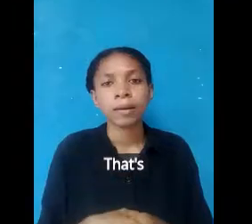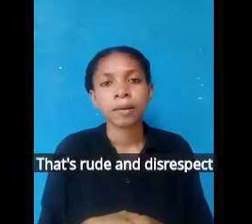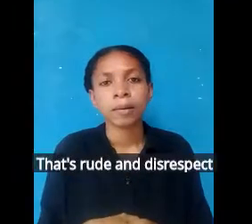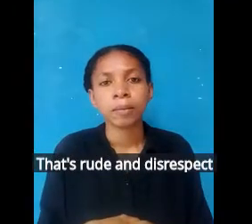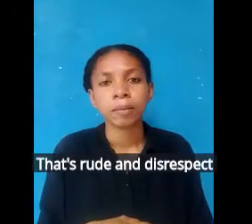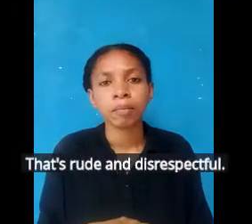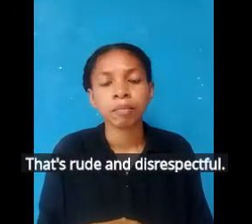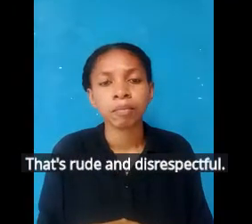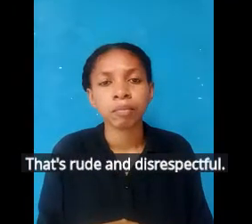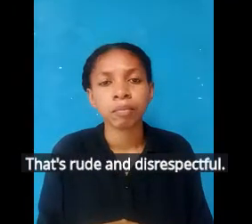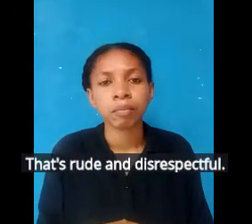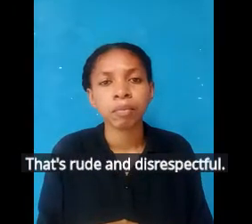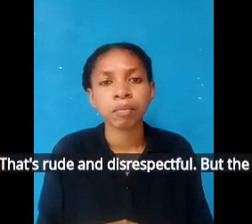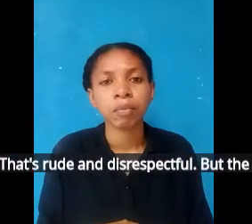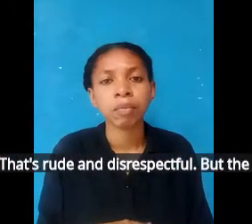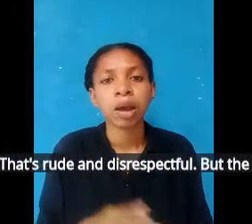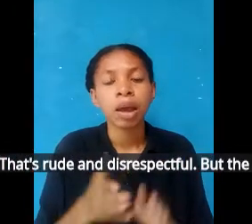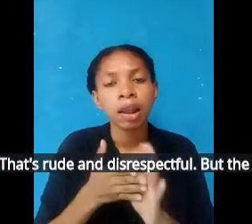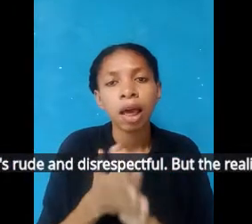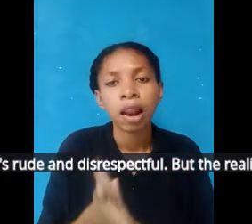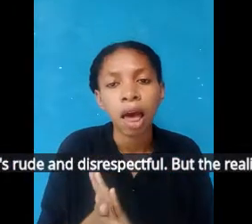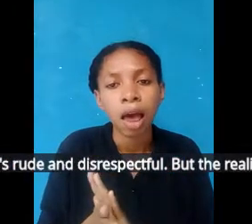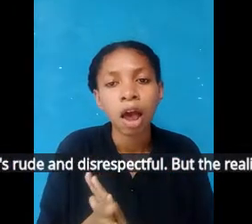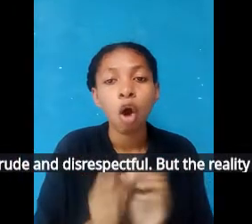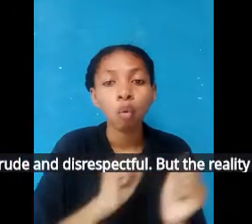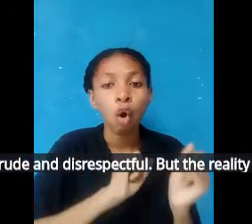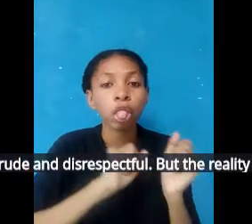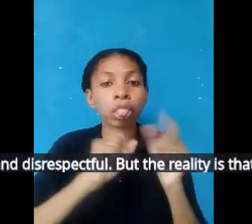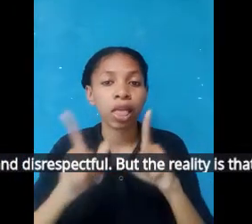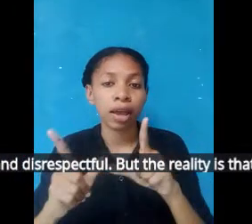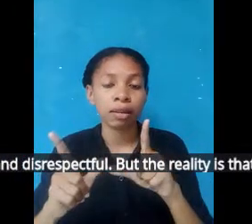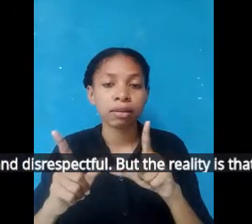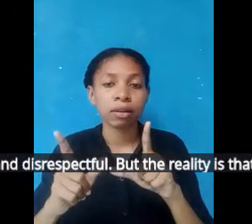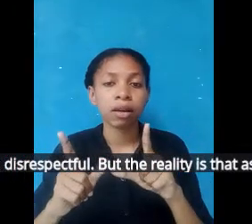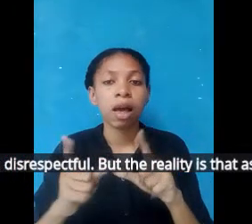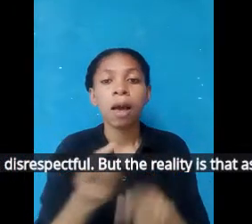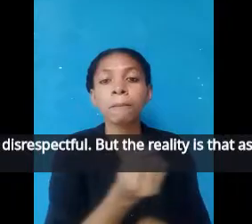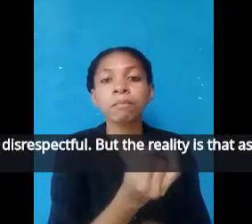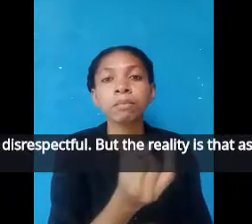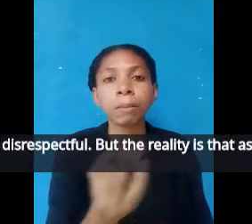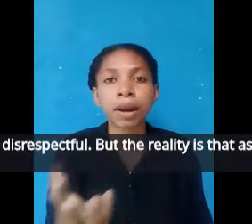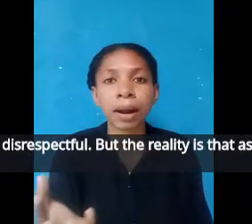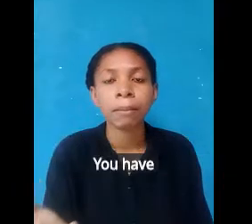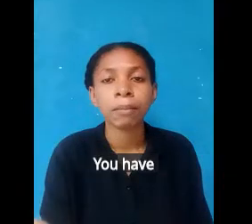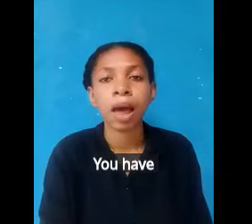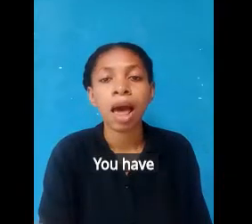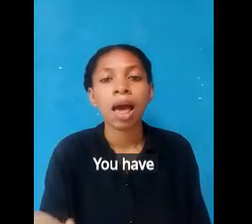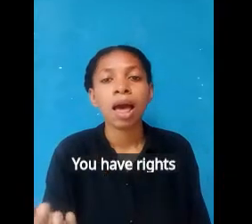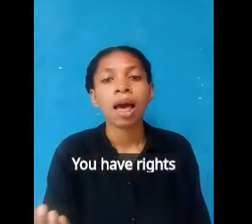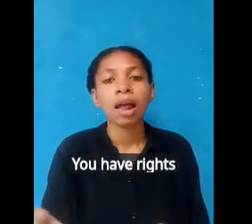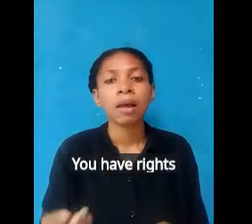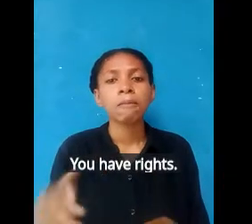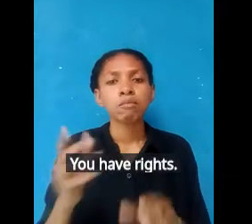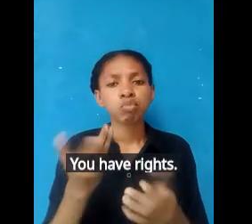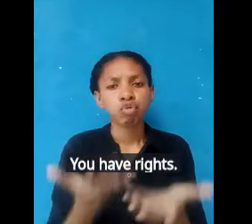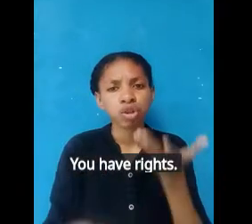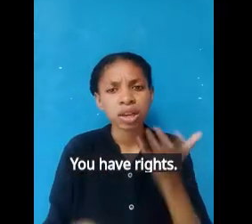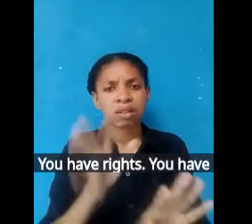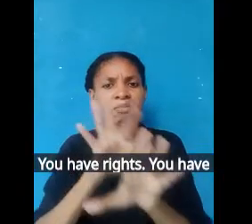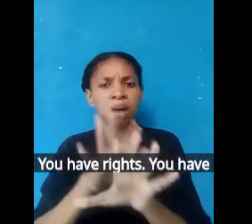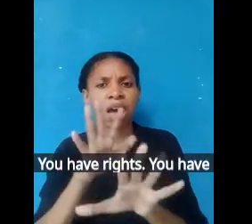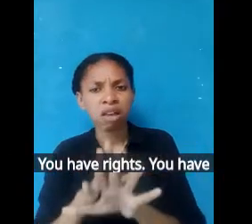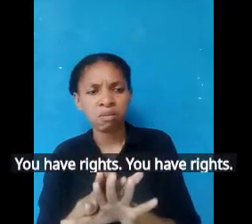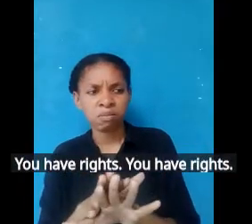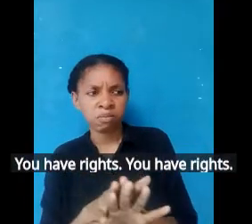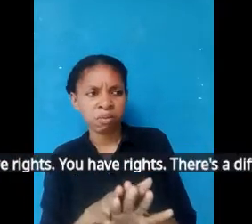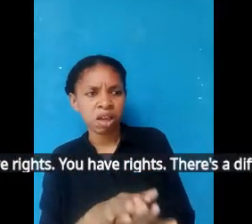disrespectful. But the reality is that as a patient, as a client, you have rights. You have rights. There's